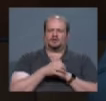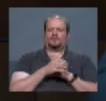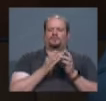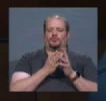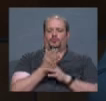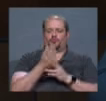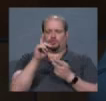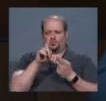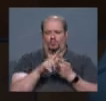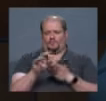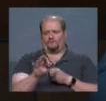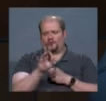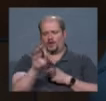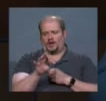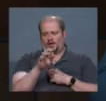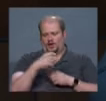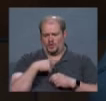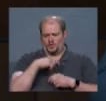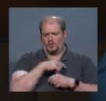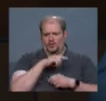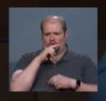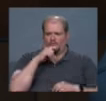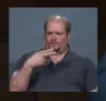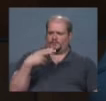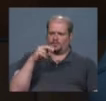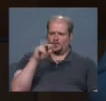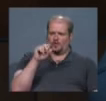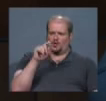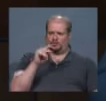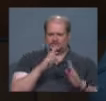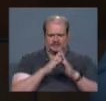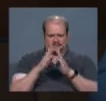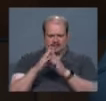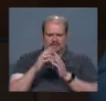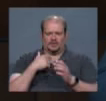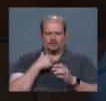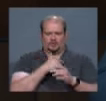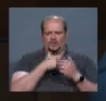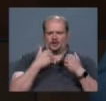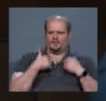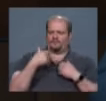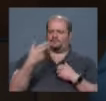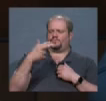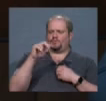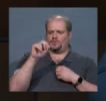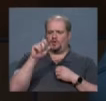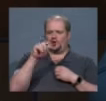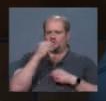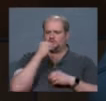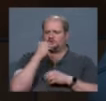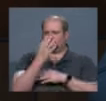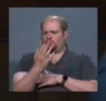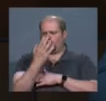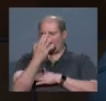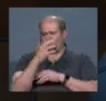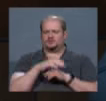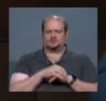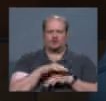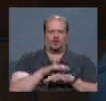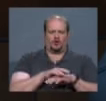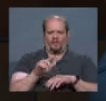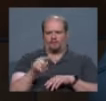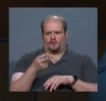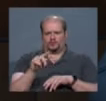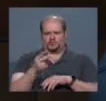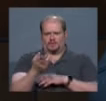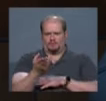through Friday. We are the host city, and we do the host breakfast on Thursday